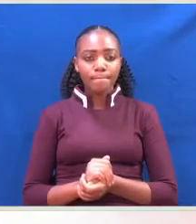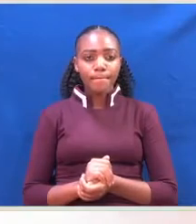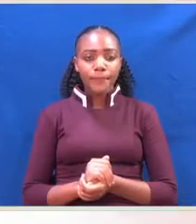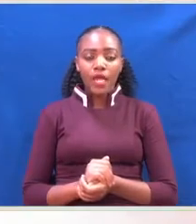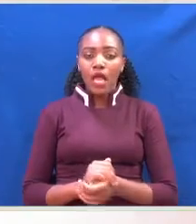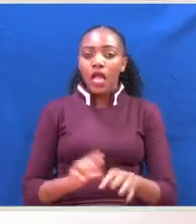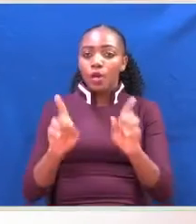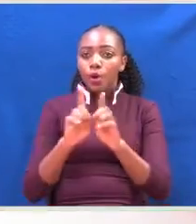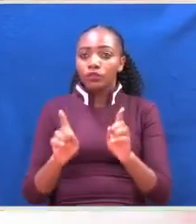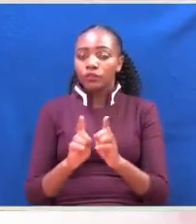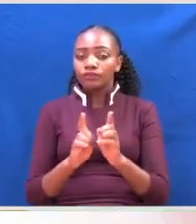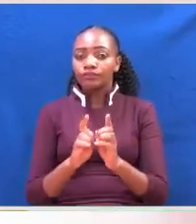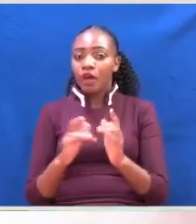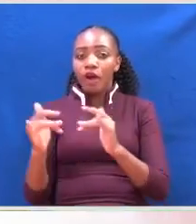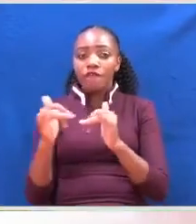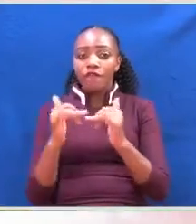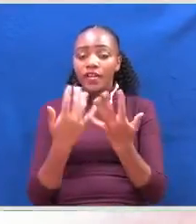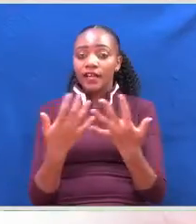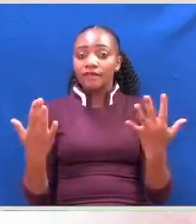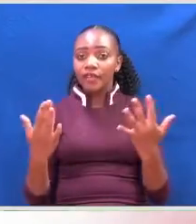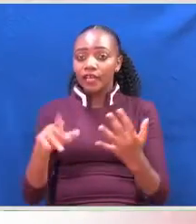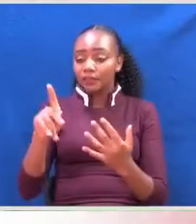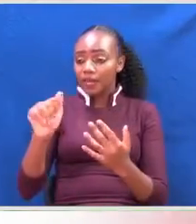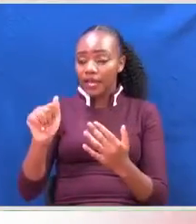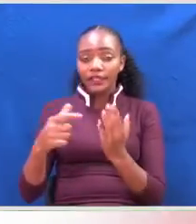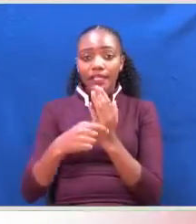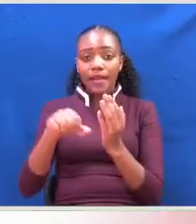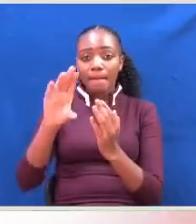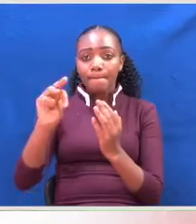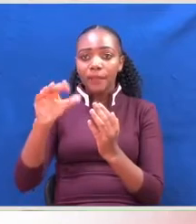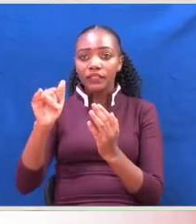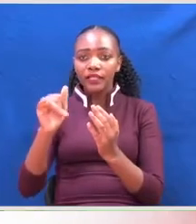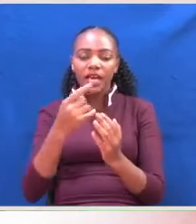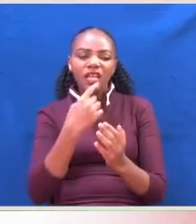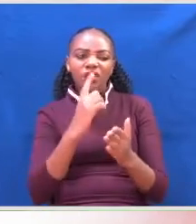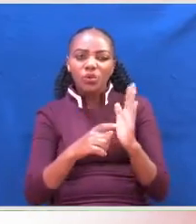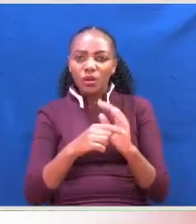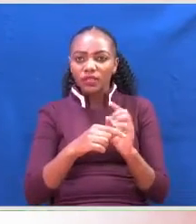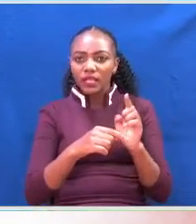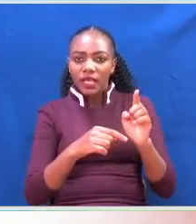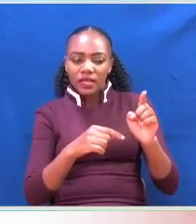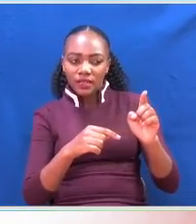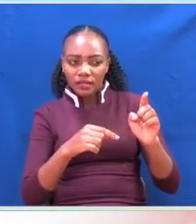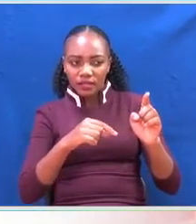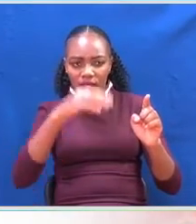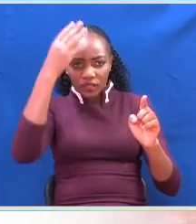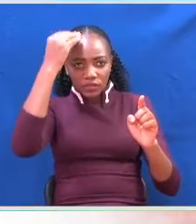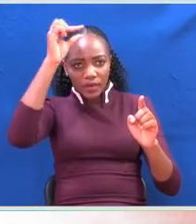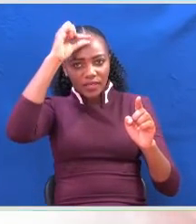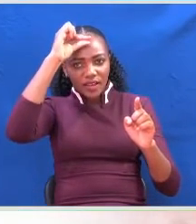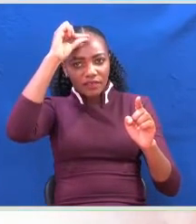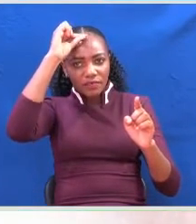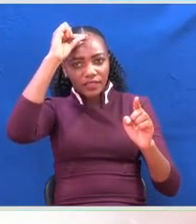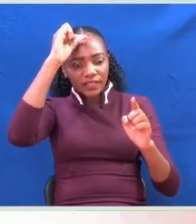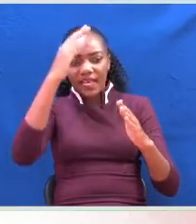Foreign Affairs Principal Secretary Masharia Kamau has mocked the Somalia government, saying that 30 years on, there is no end